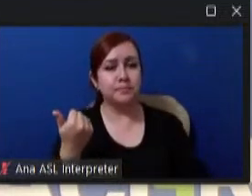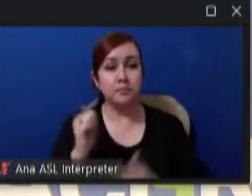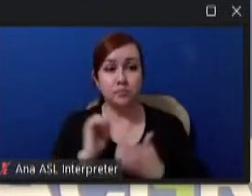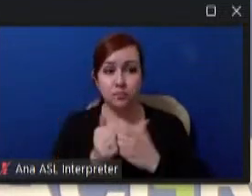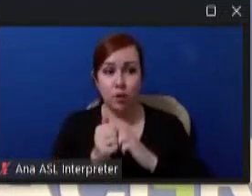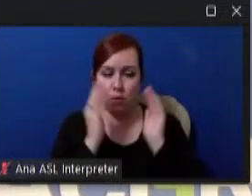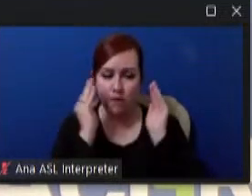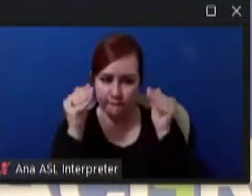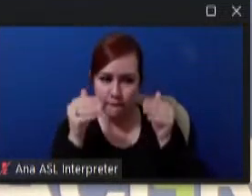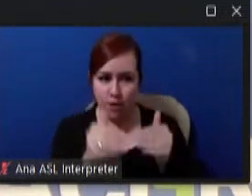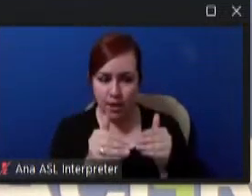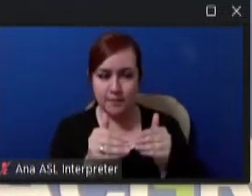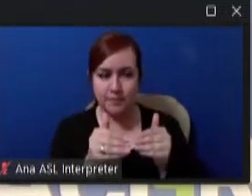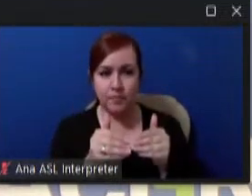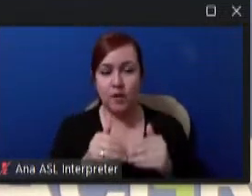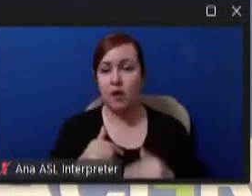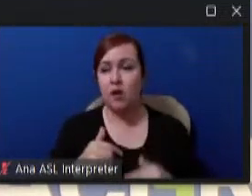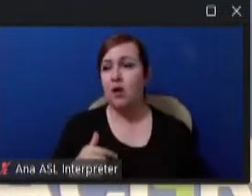I will